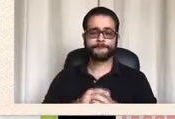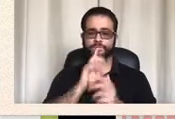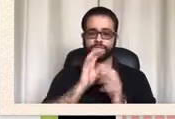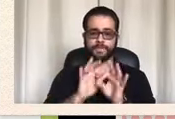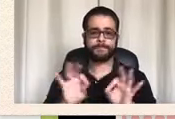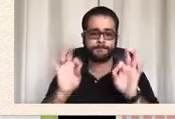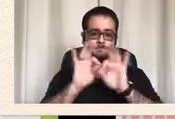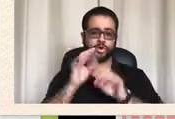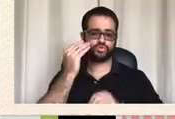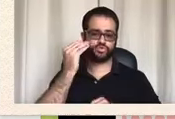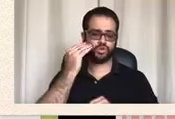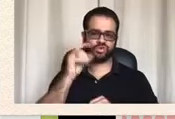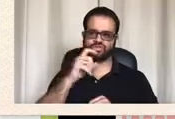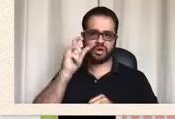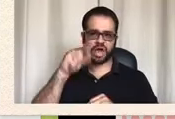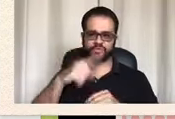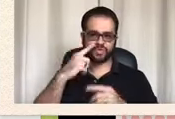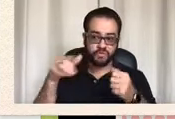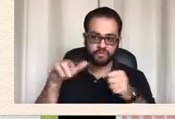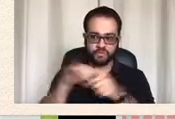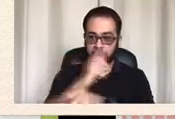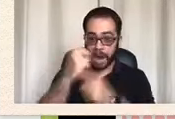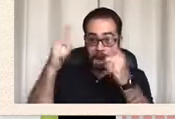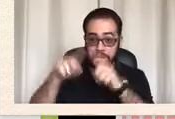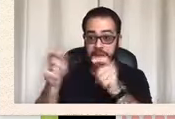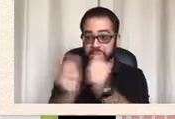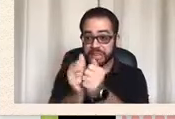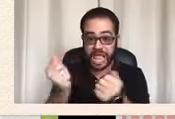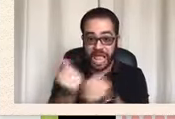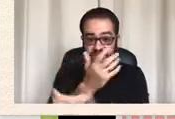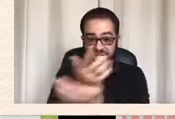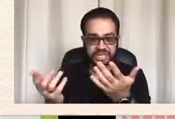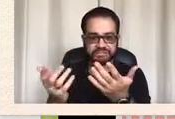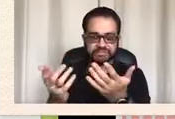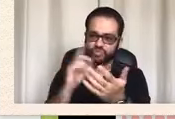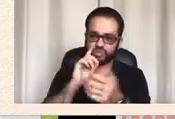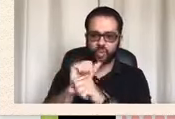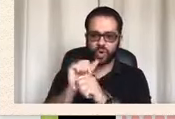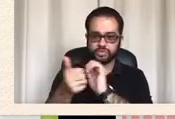to agree on every single little thing to work together.